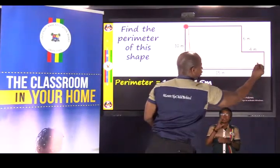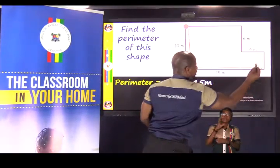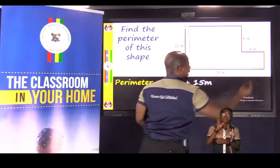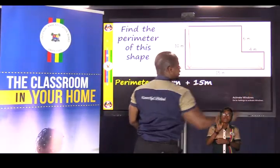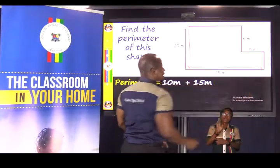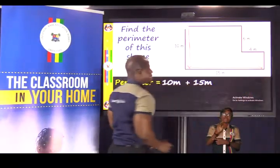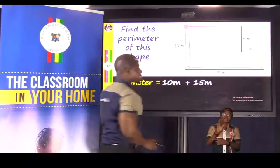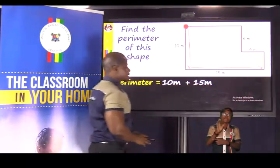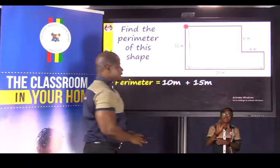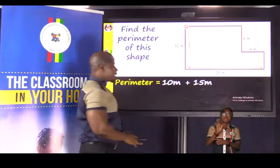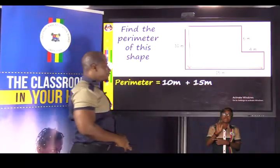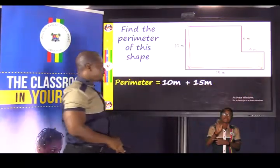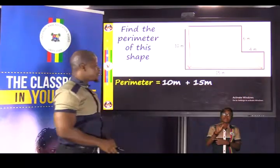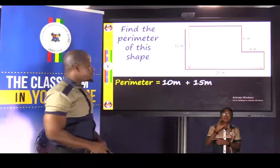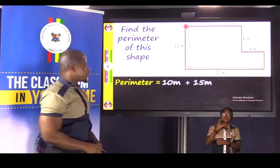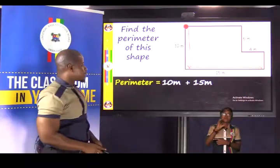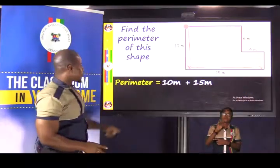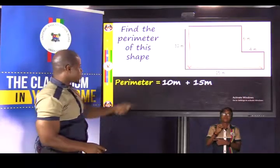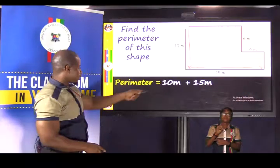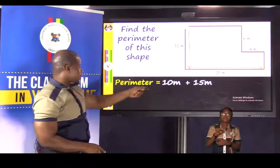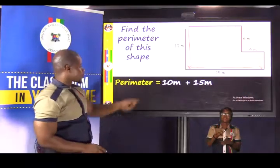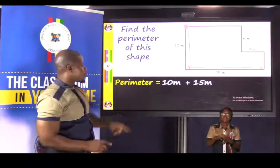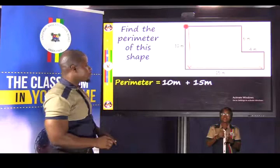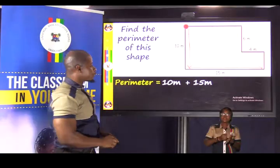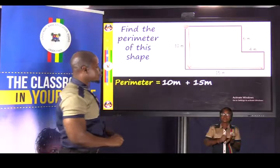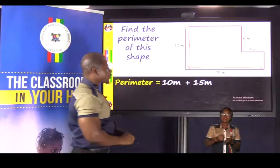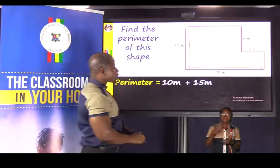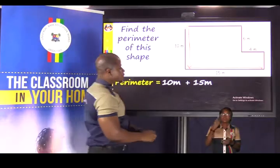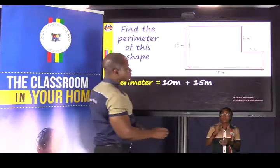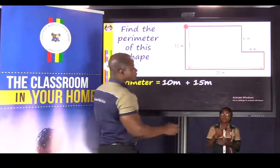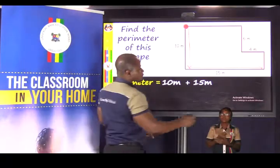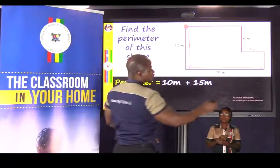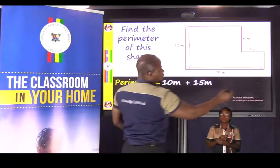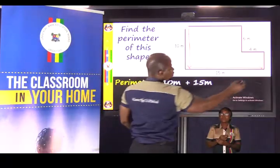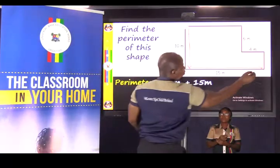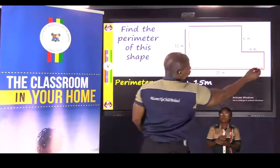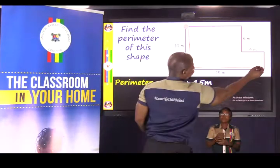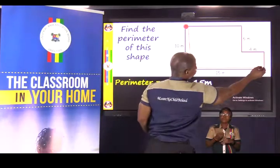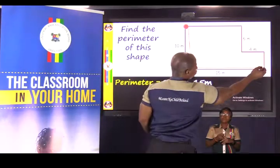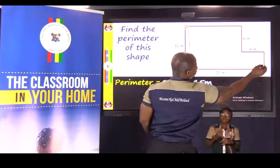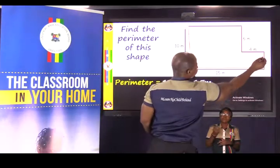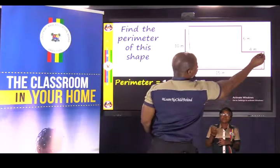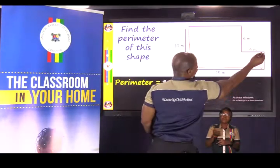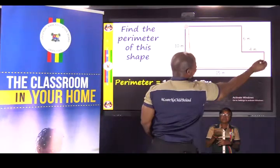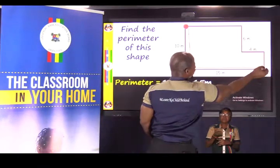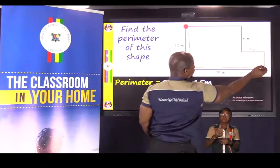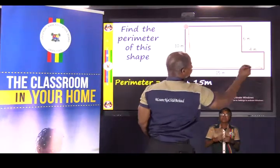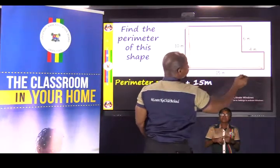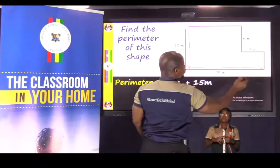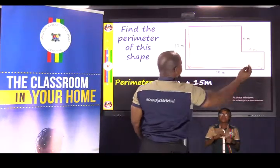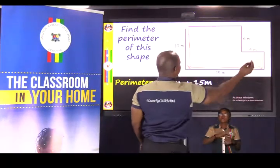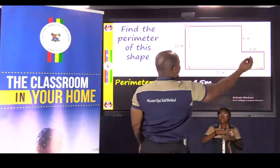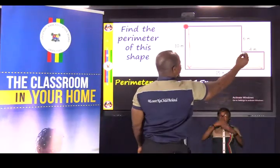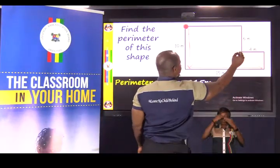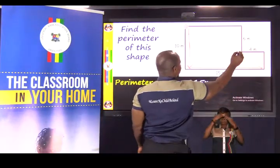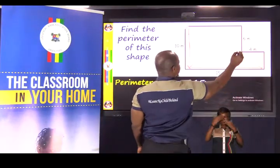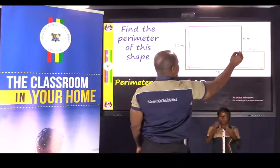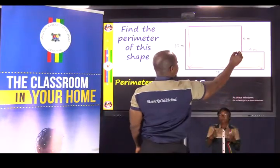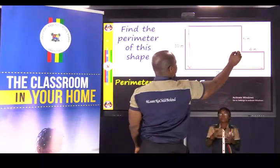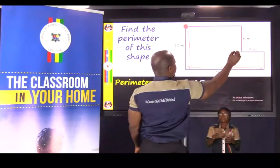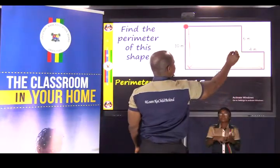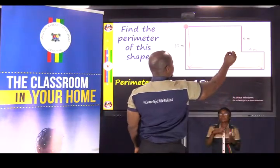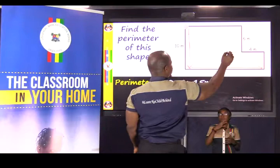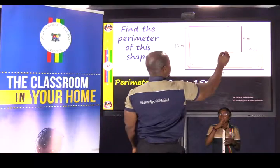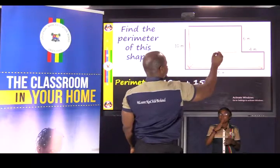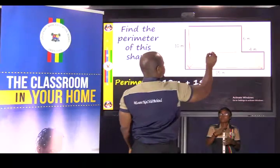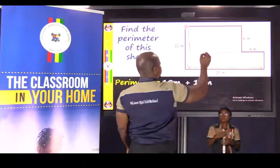this point, that is 15 meters. So that is already written for us. But from here to here, I don't know. So I relate it back to this